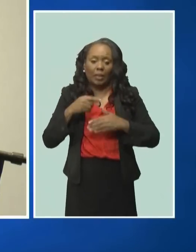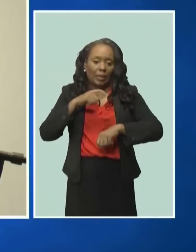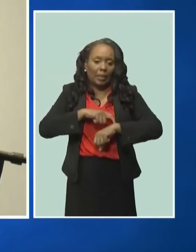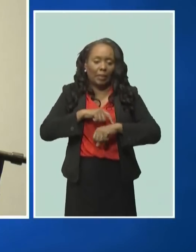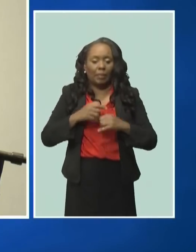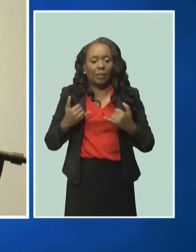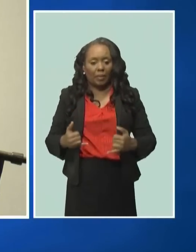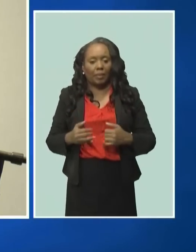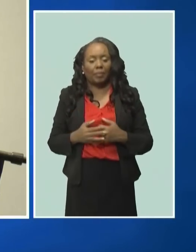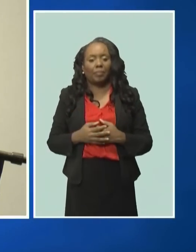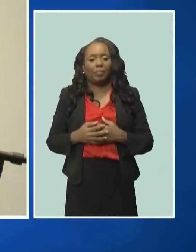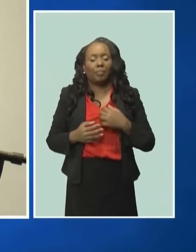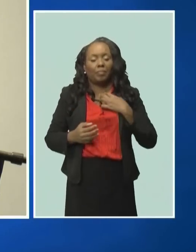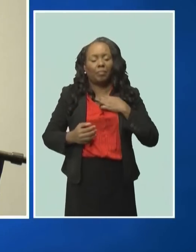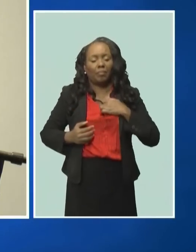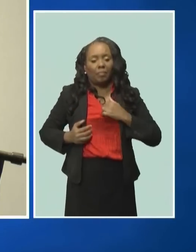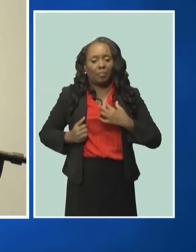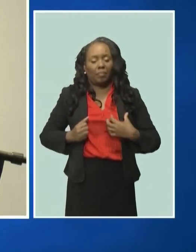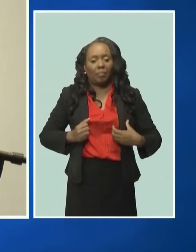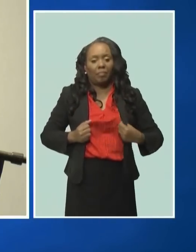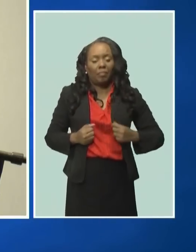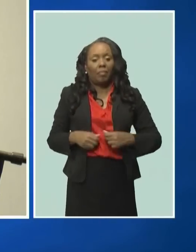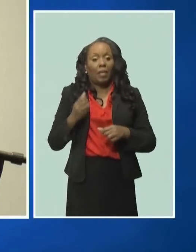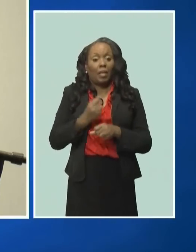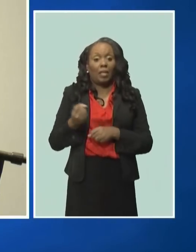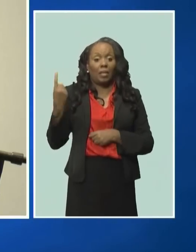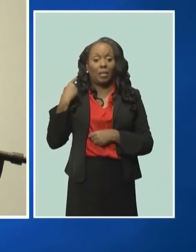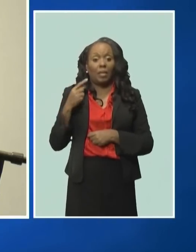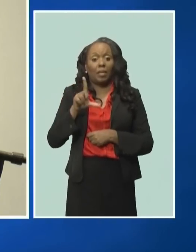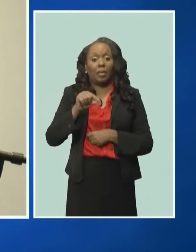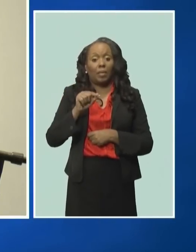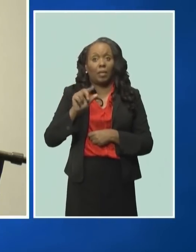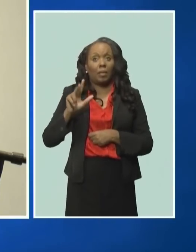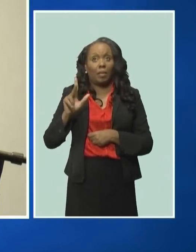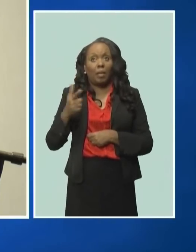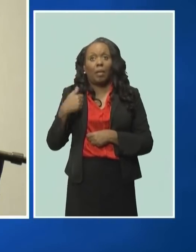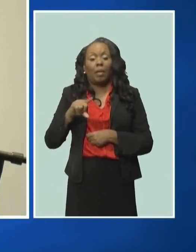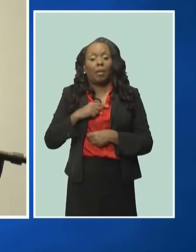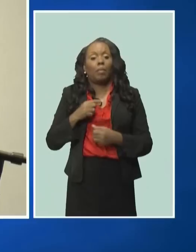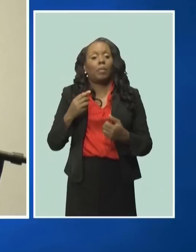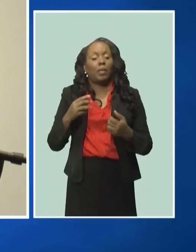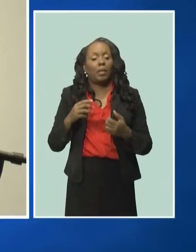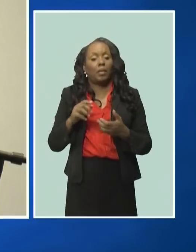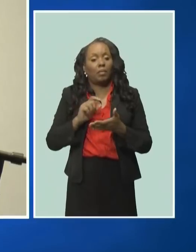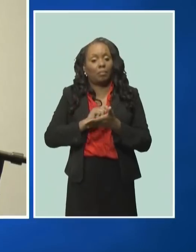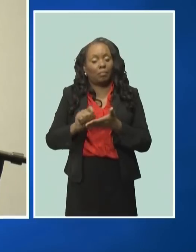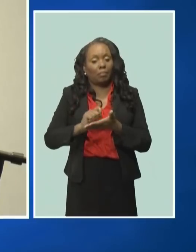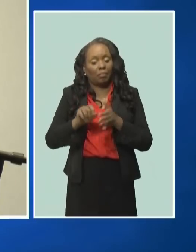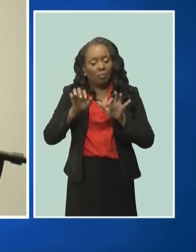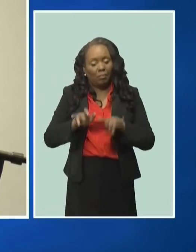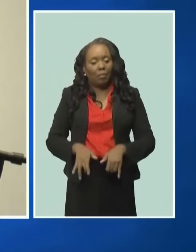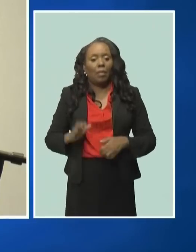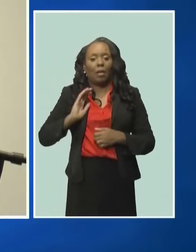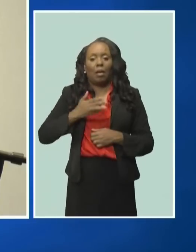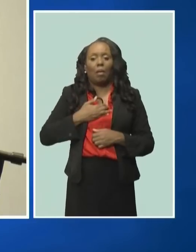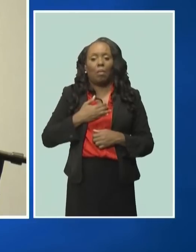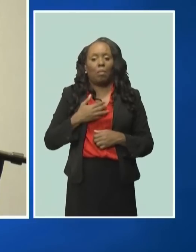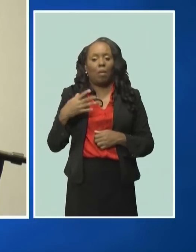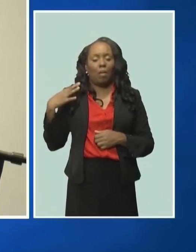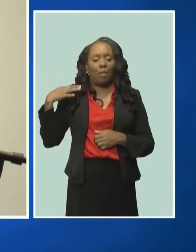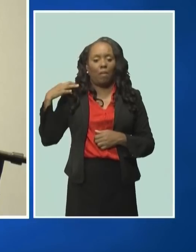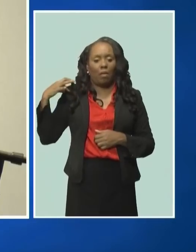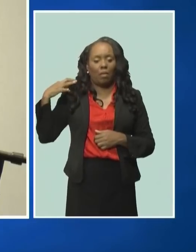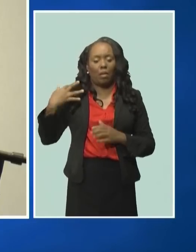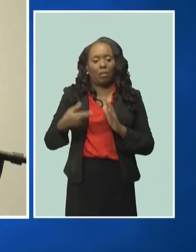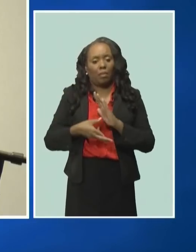in 2023, completed our voluntary national review. And one of the key findings